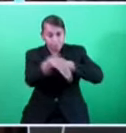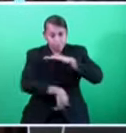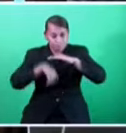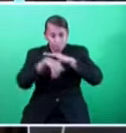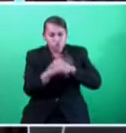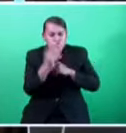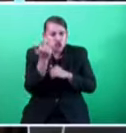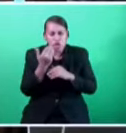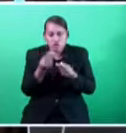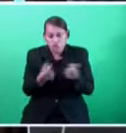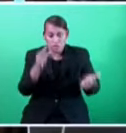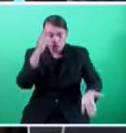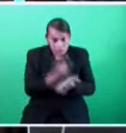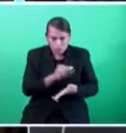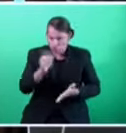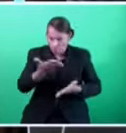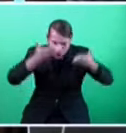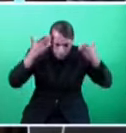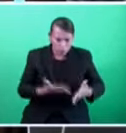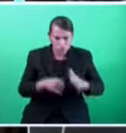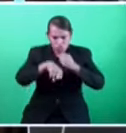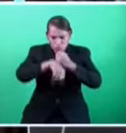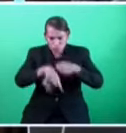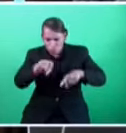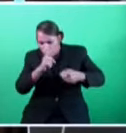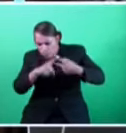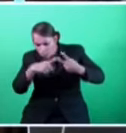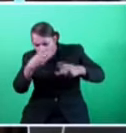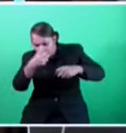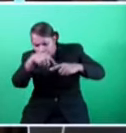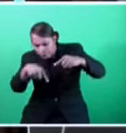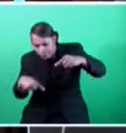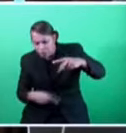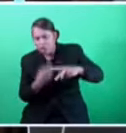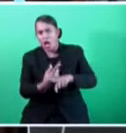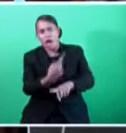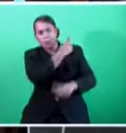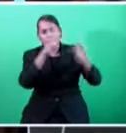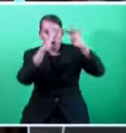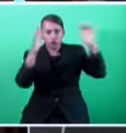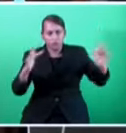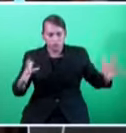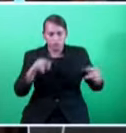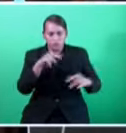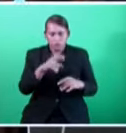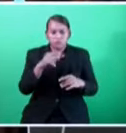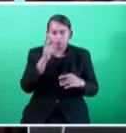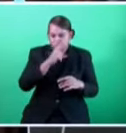real long-term solution is to define the conduct of people or